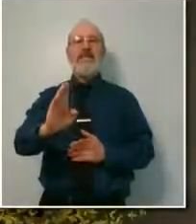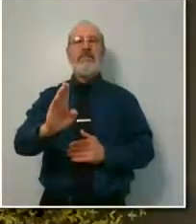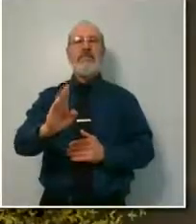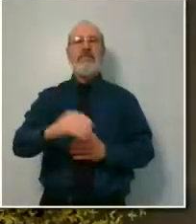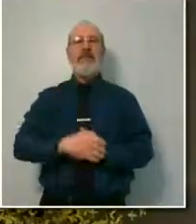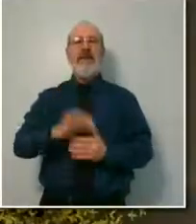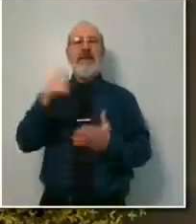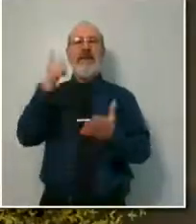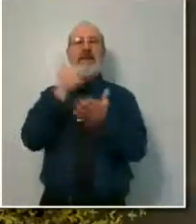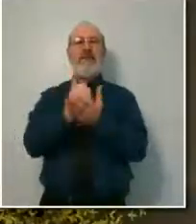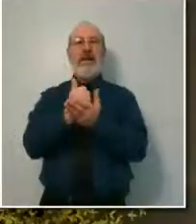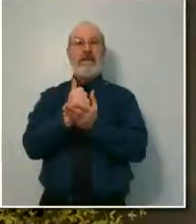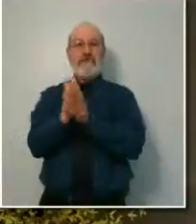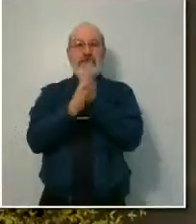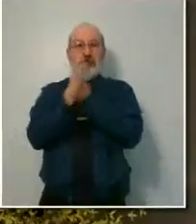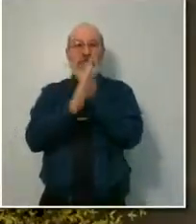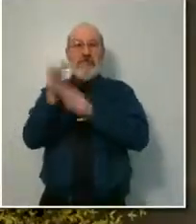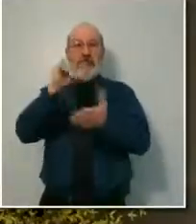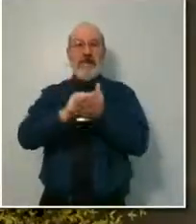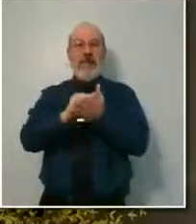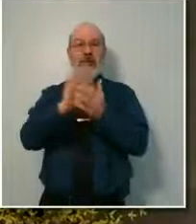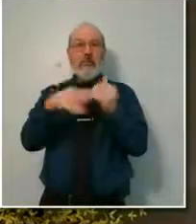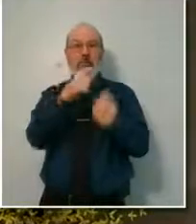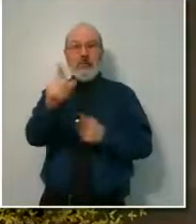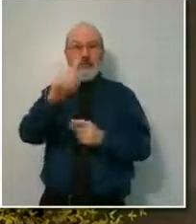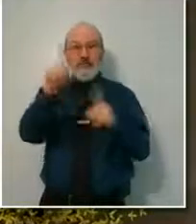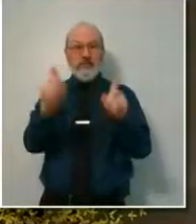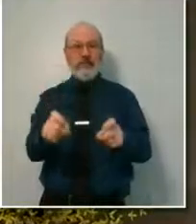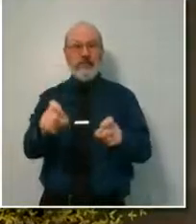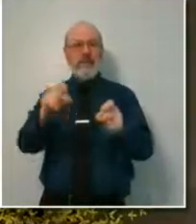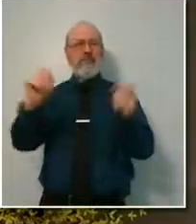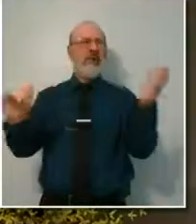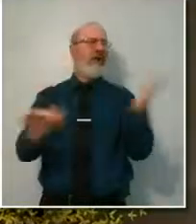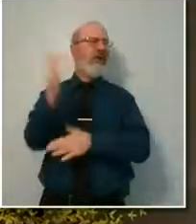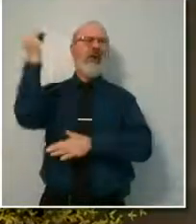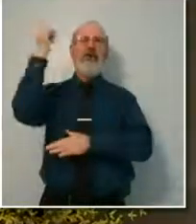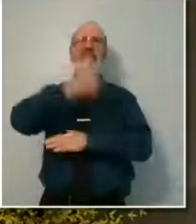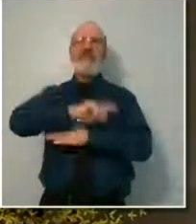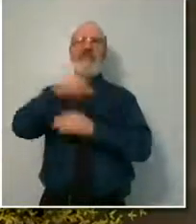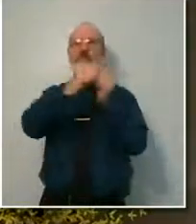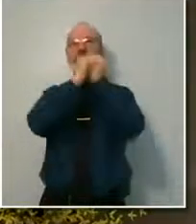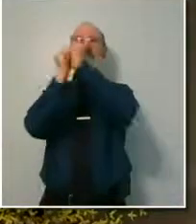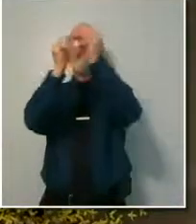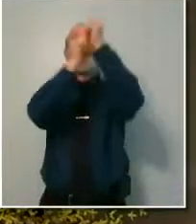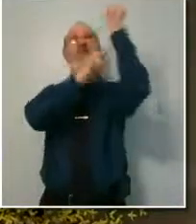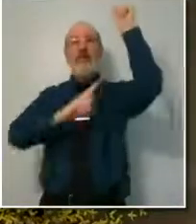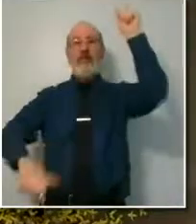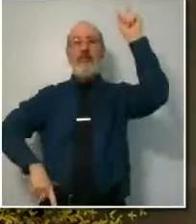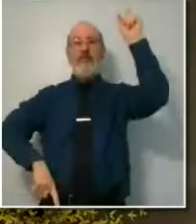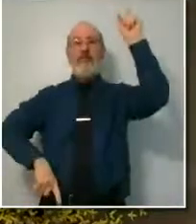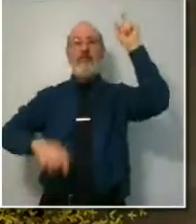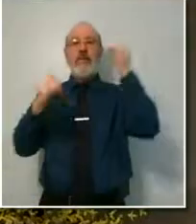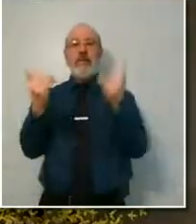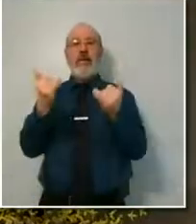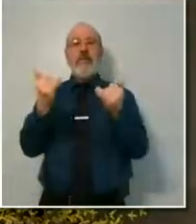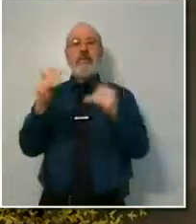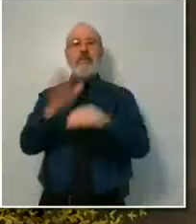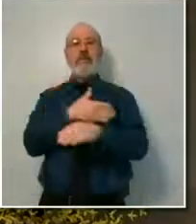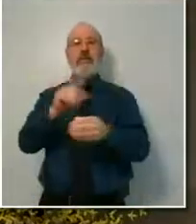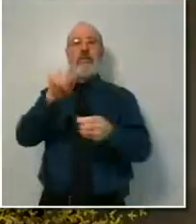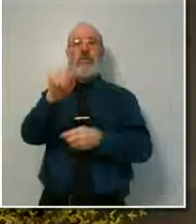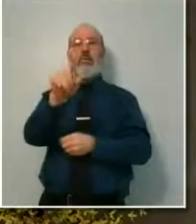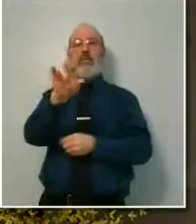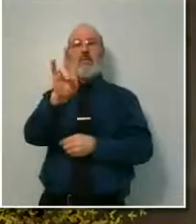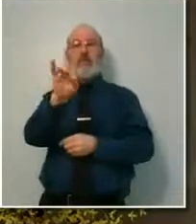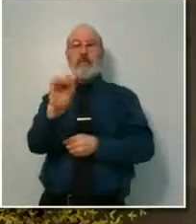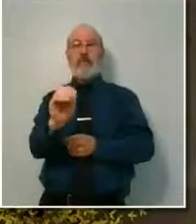Amen. I'm looking forward to that day. How about you? It will be a glorious day when we're together with the Lord. All right, let's sing another one, 170.